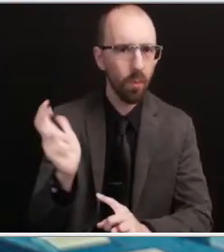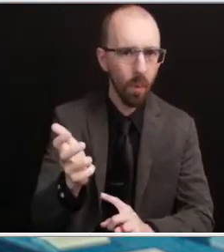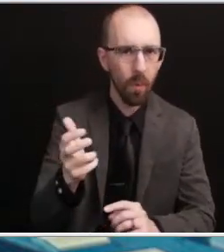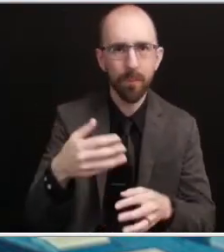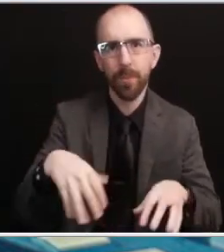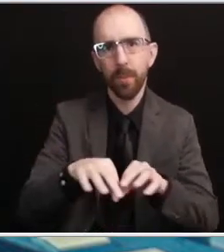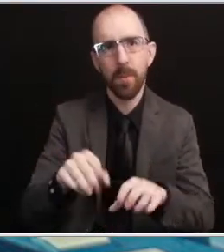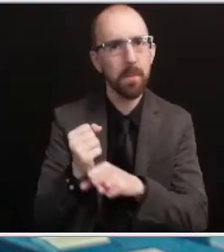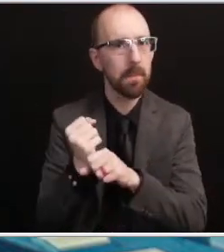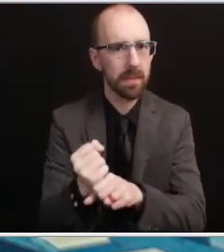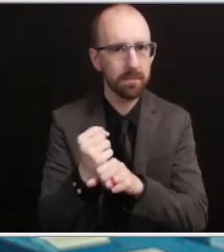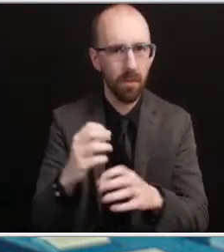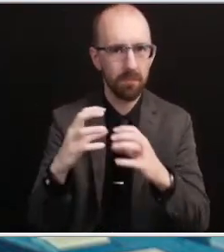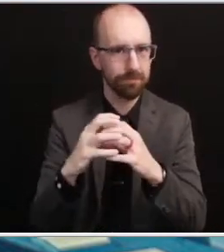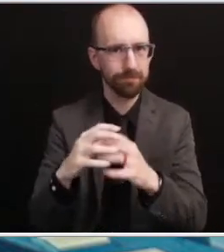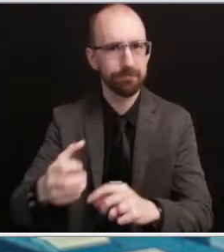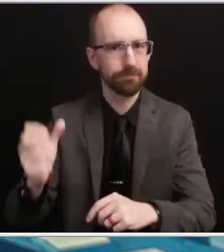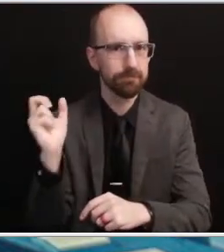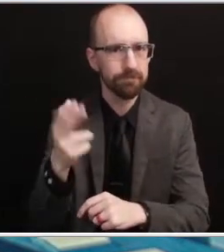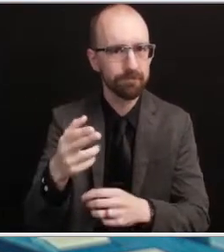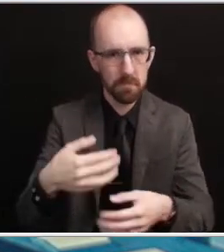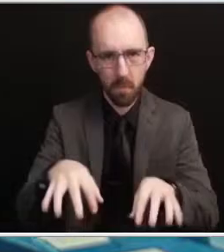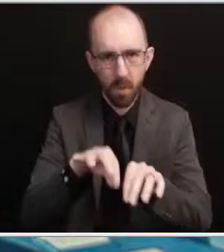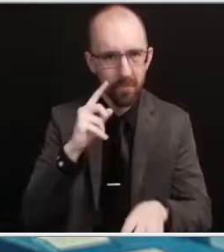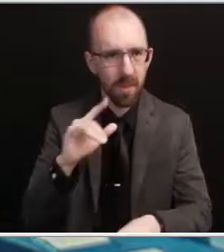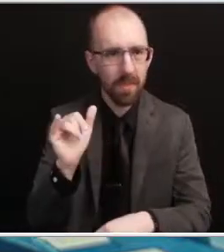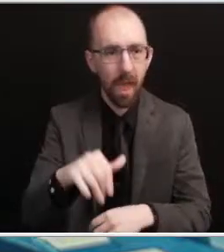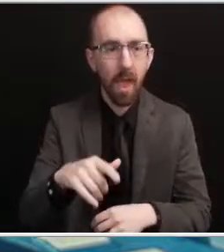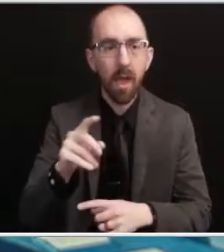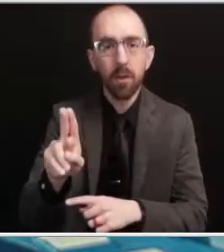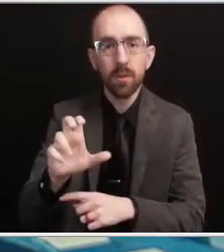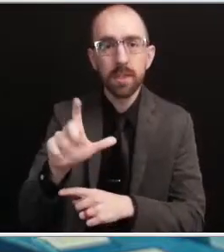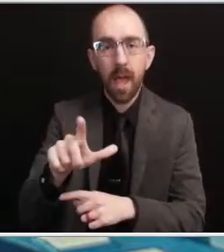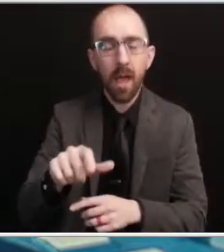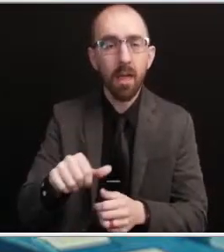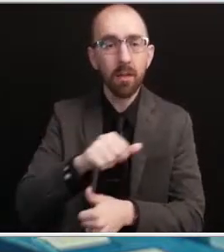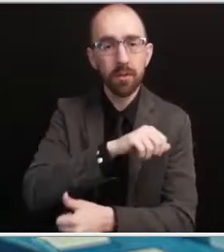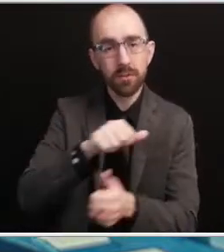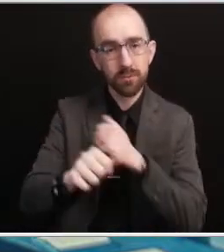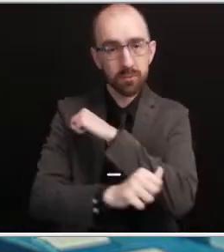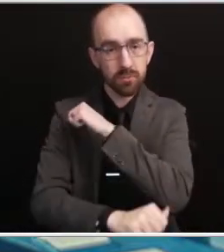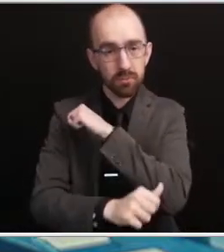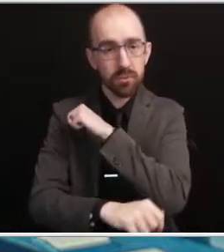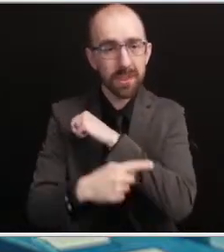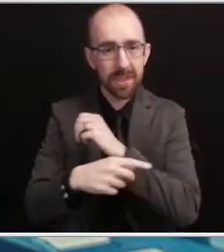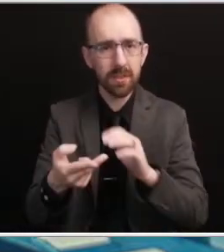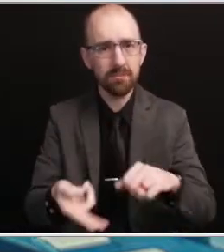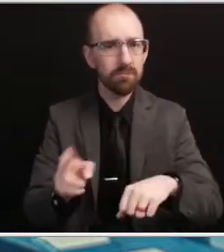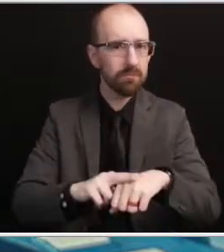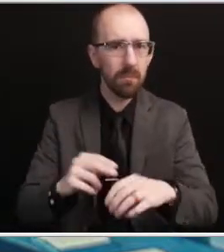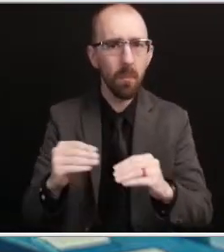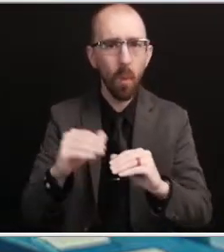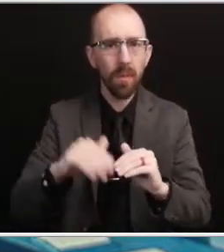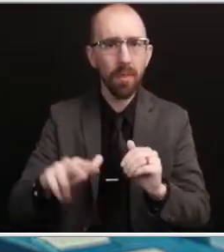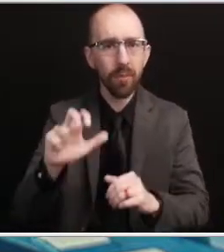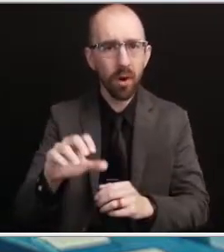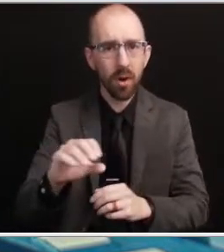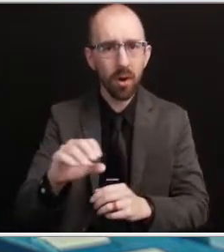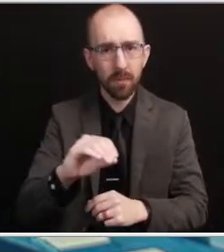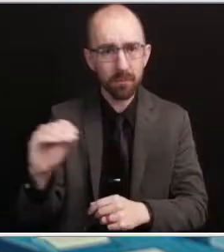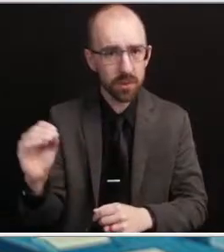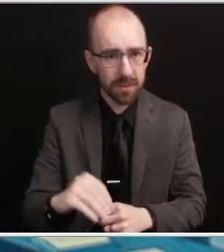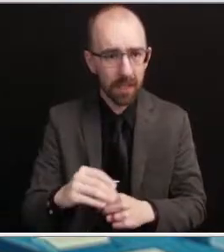case. UCL surgeries in young athletes have jumped more than 300% in a decade. For sophomore pitcher